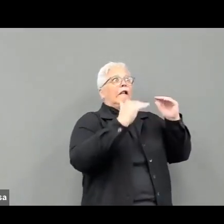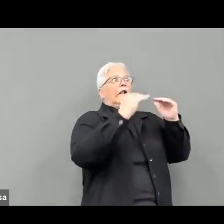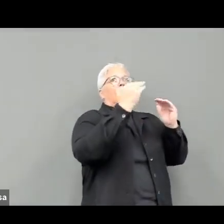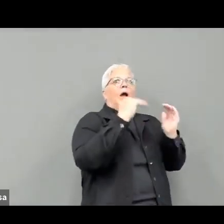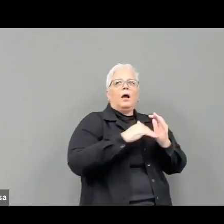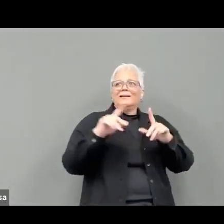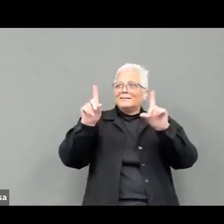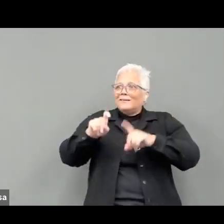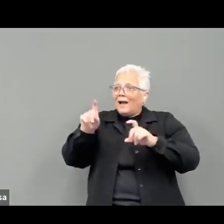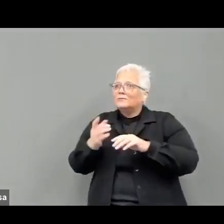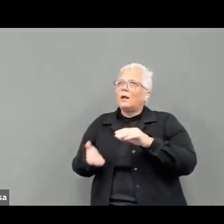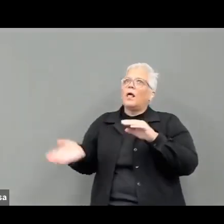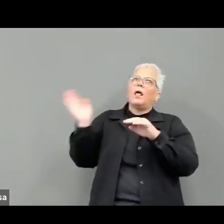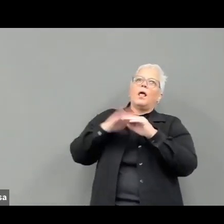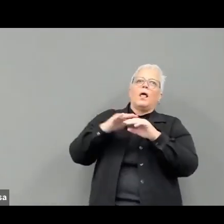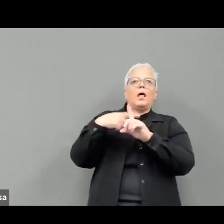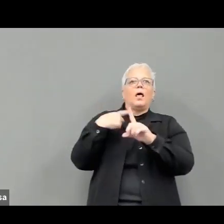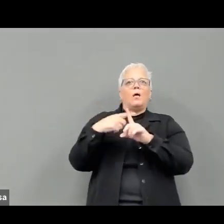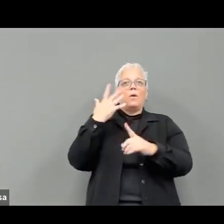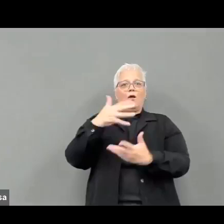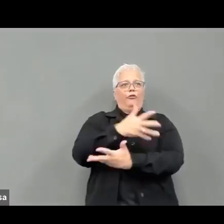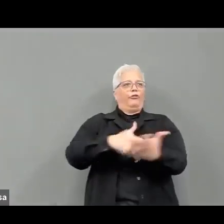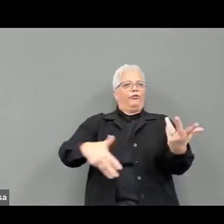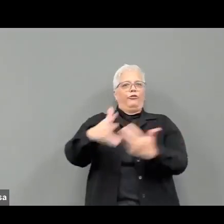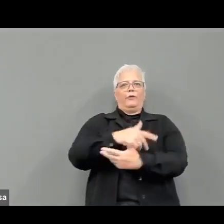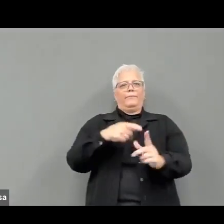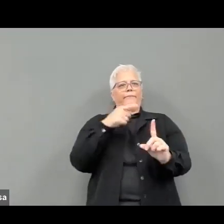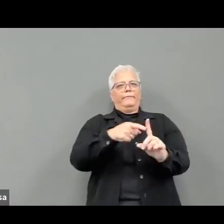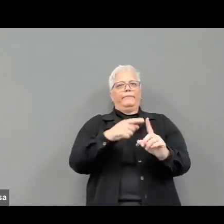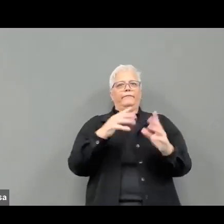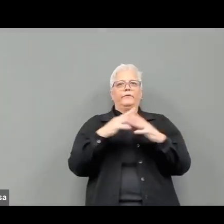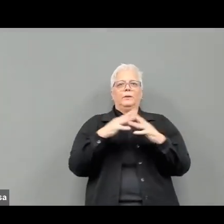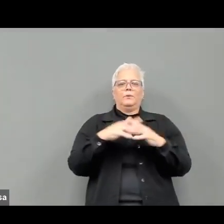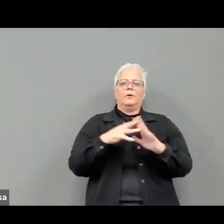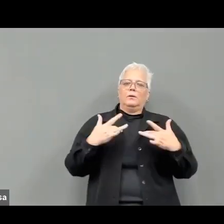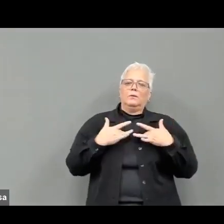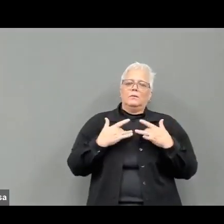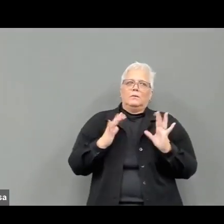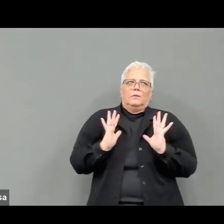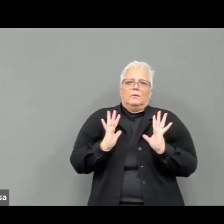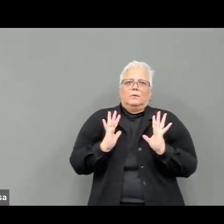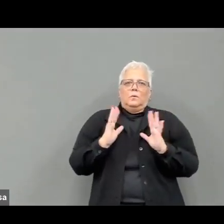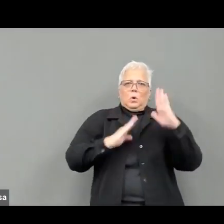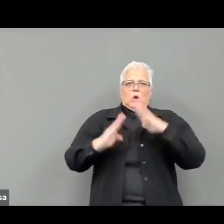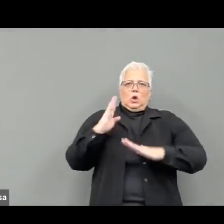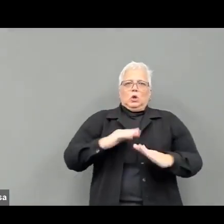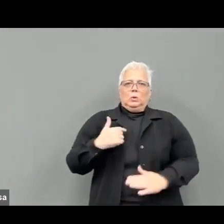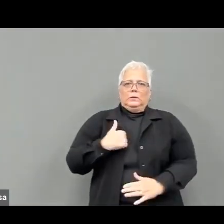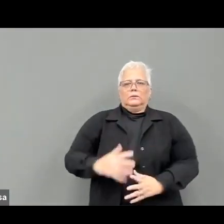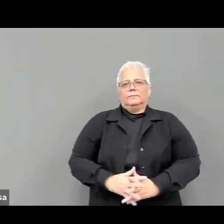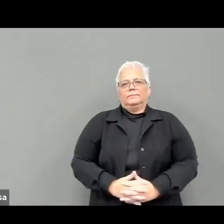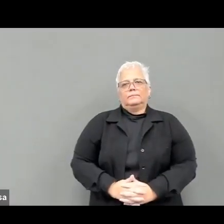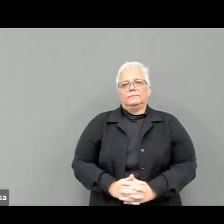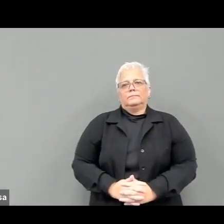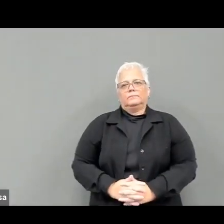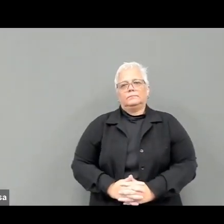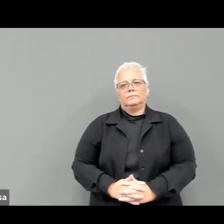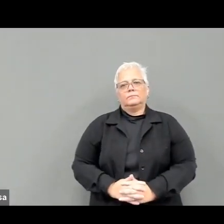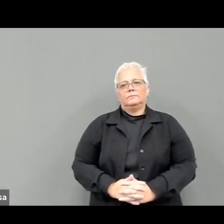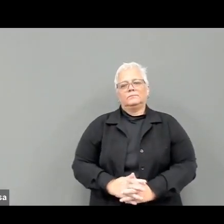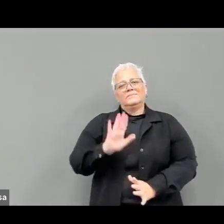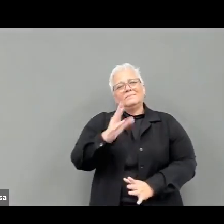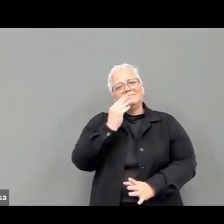Super Bowl, and definitely no Super Bowl party, is worth risking your life and the lives of people that you care about.